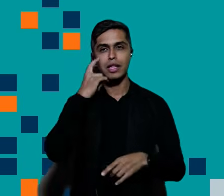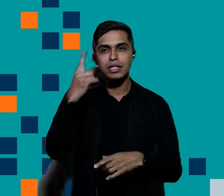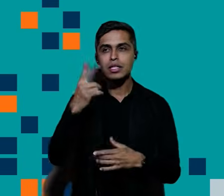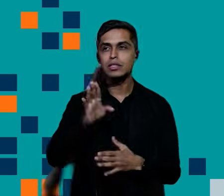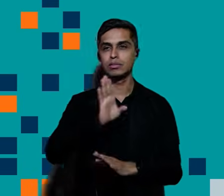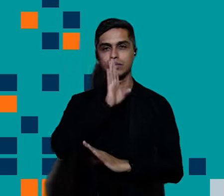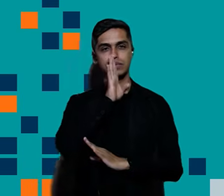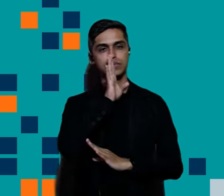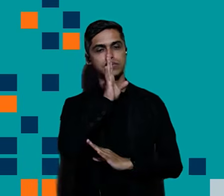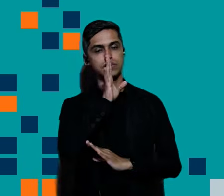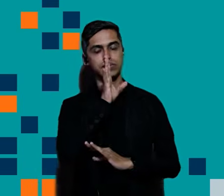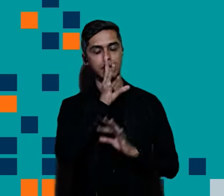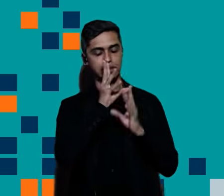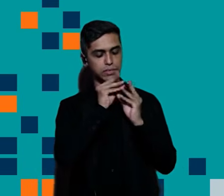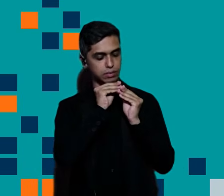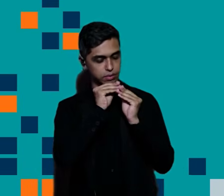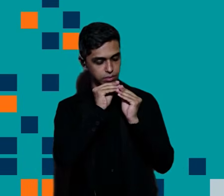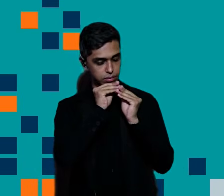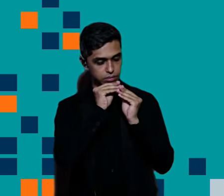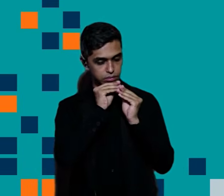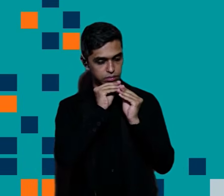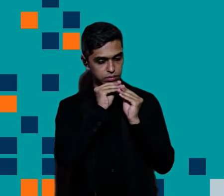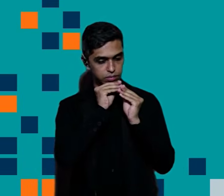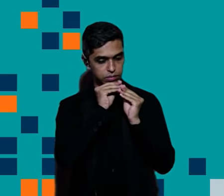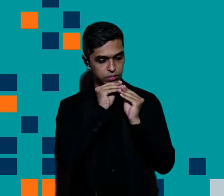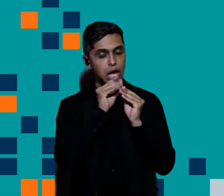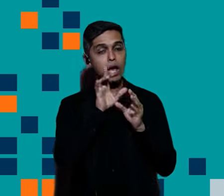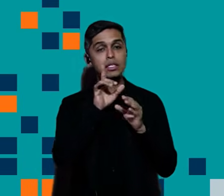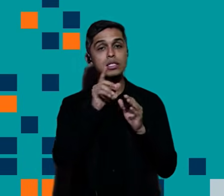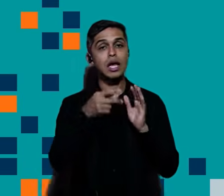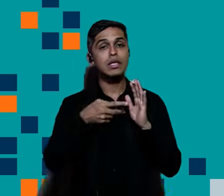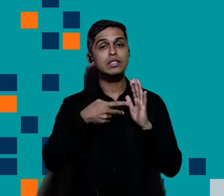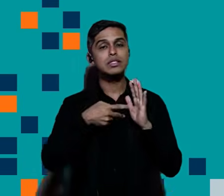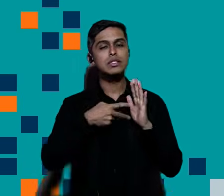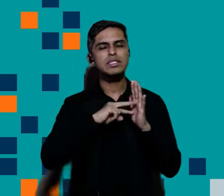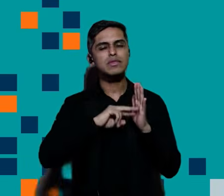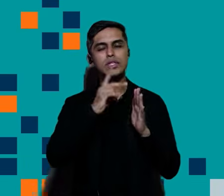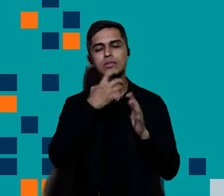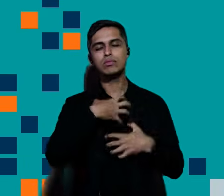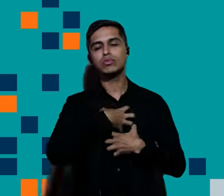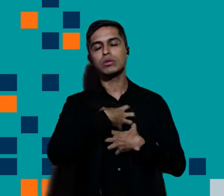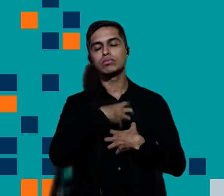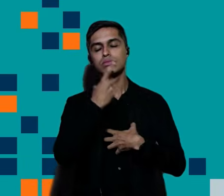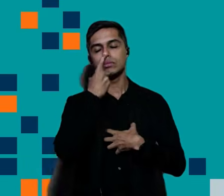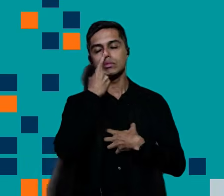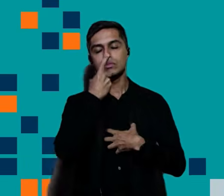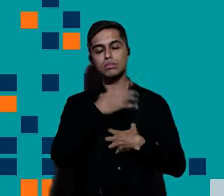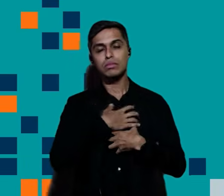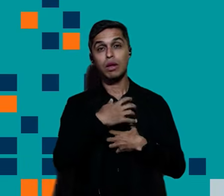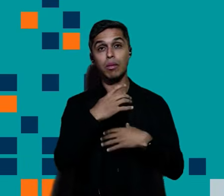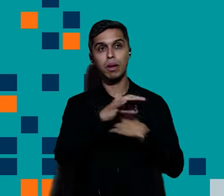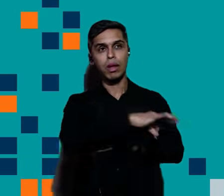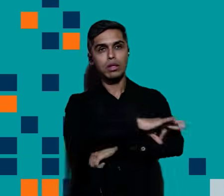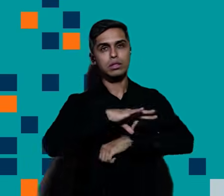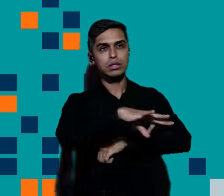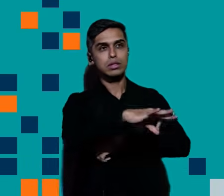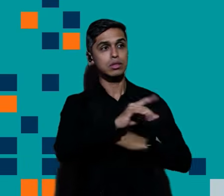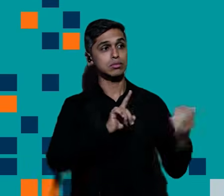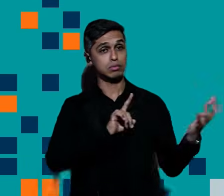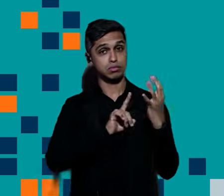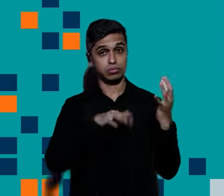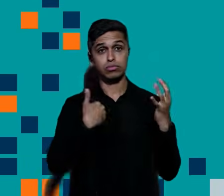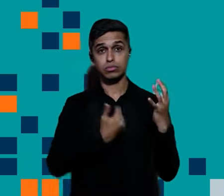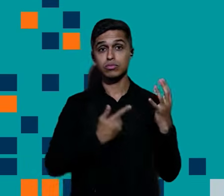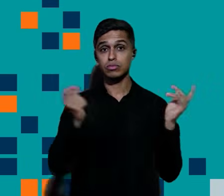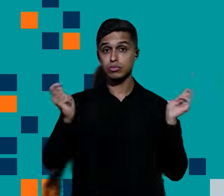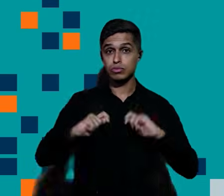and intimacy. This idea of an unplugged architecture which allows you to listen to yourself, listen to your own breathing,